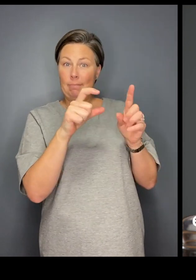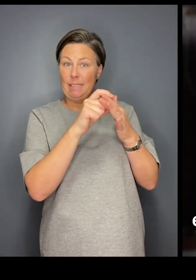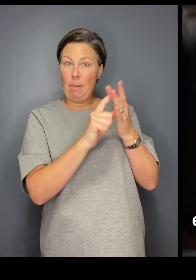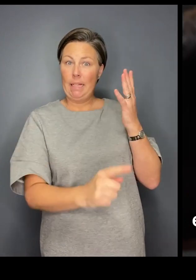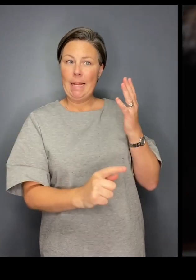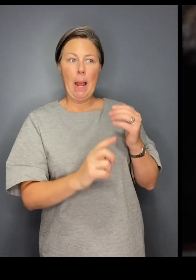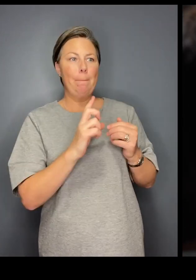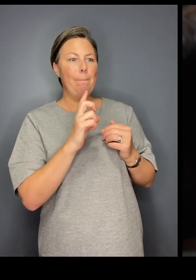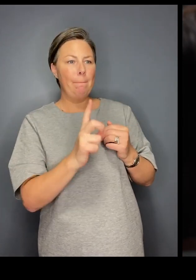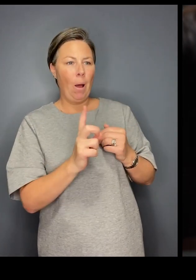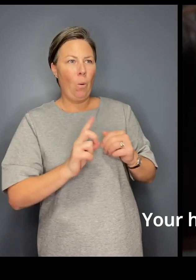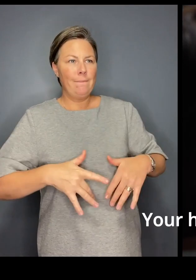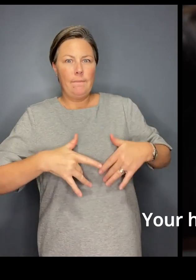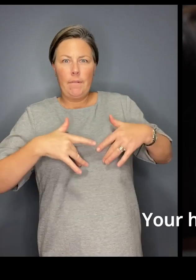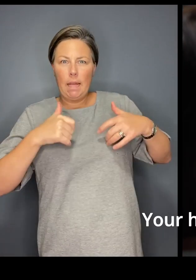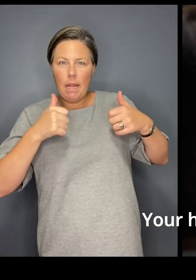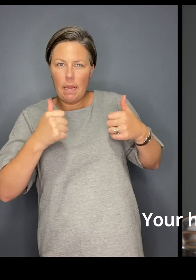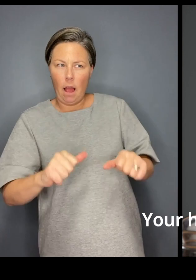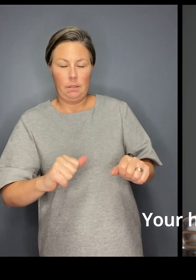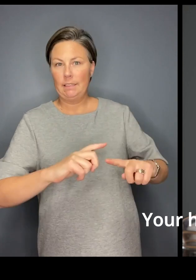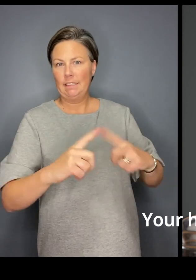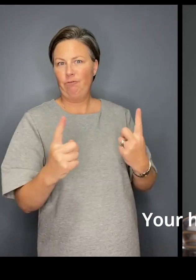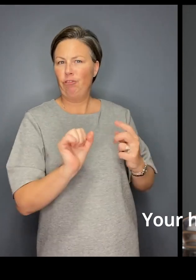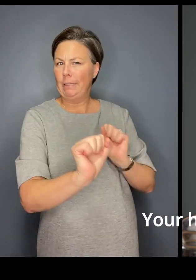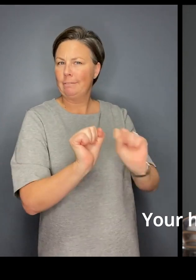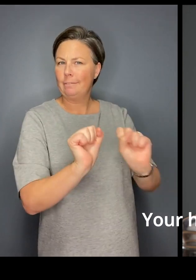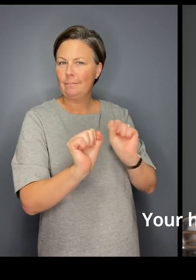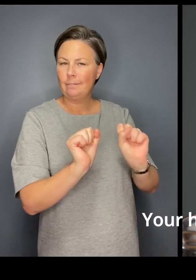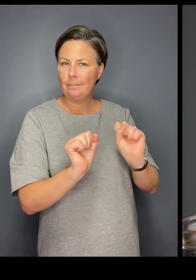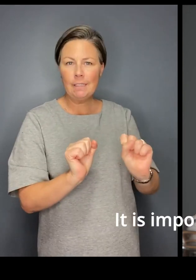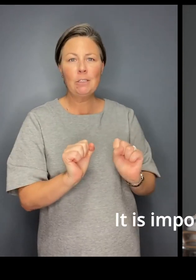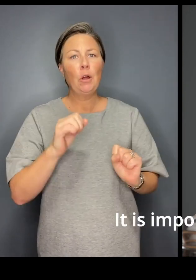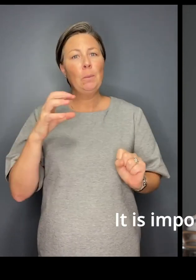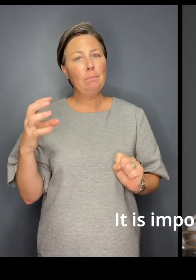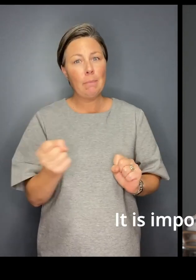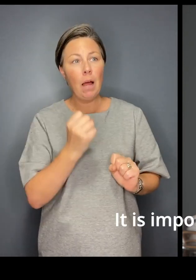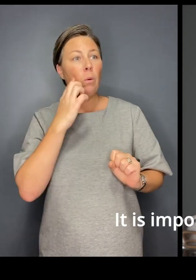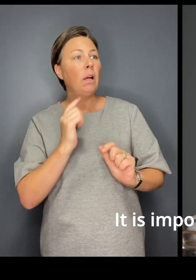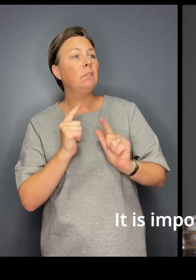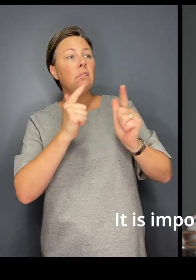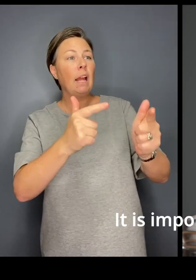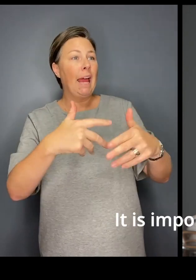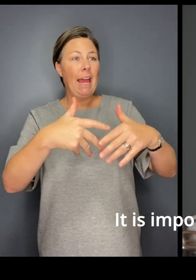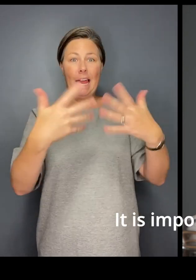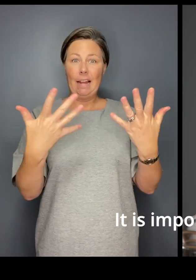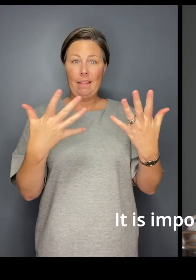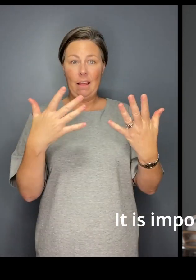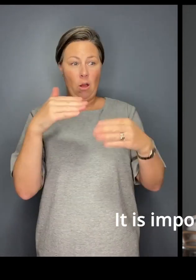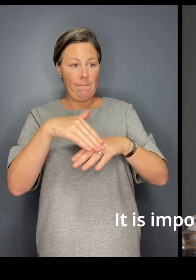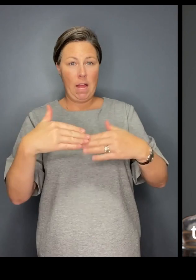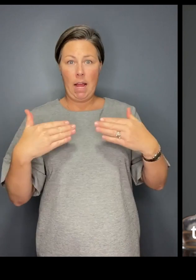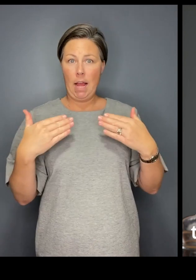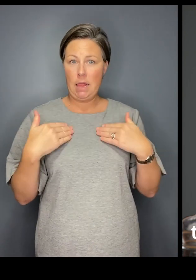it differently. Your health is just that, your health. It is important that your needs are